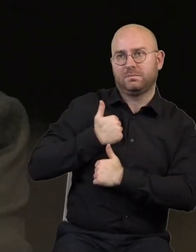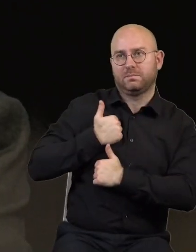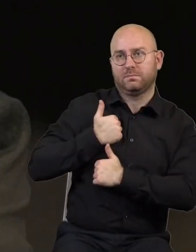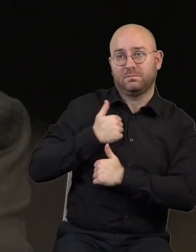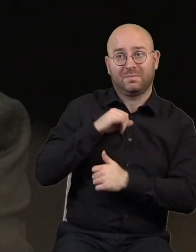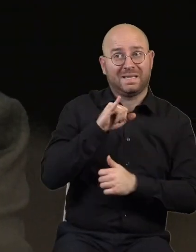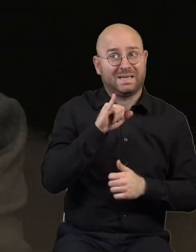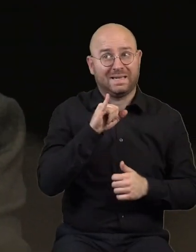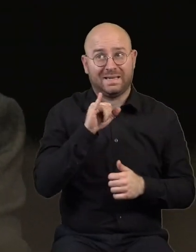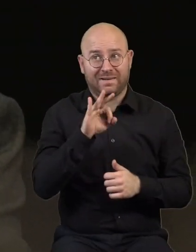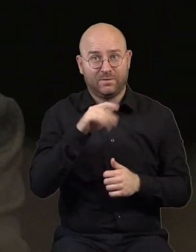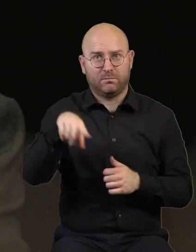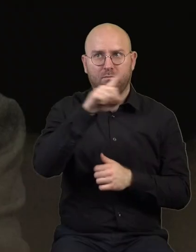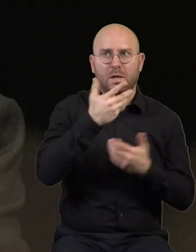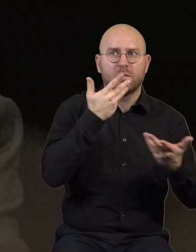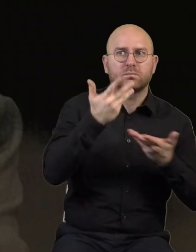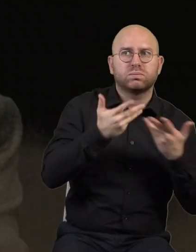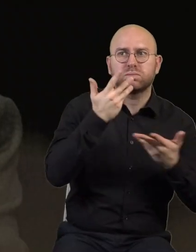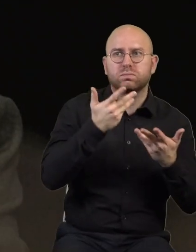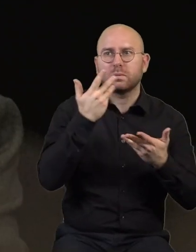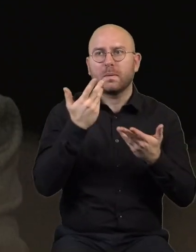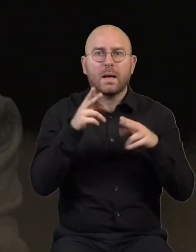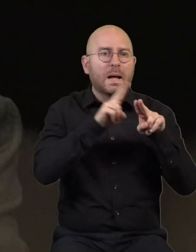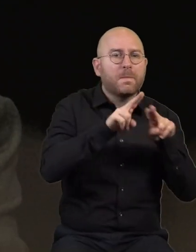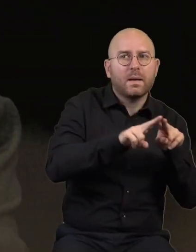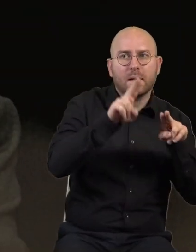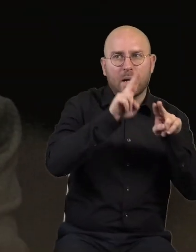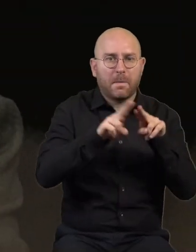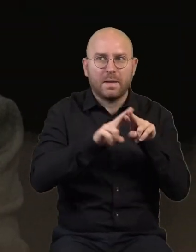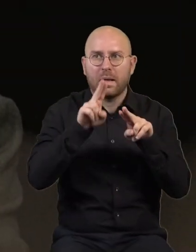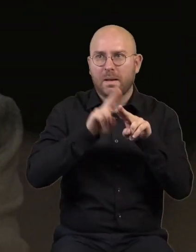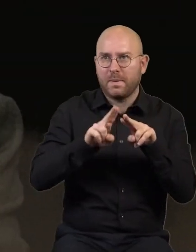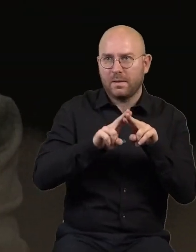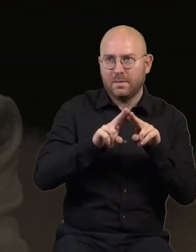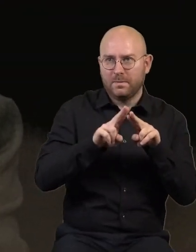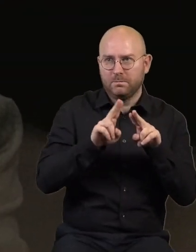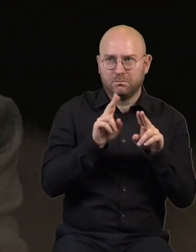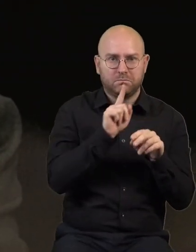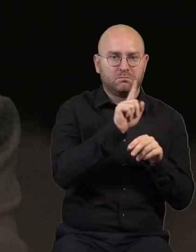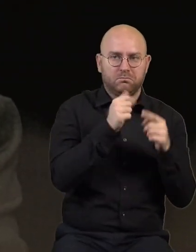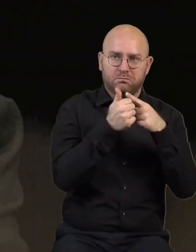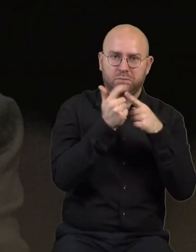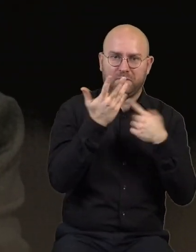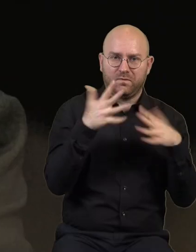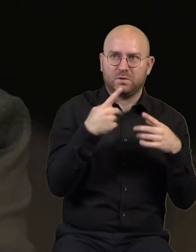making are, in fact, or could be utilized in a way that would